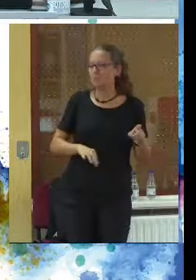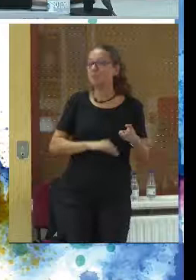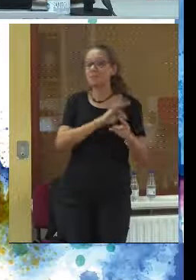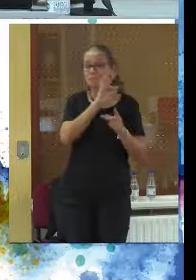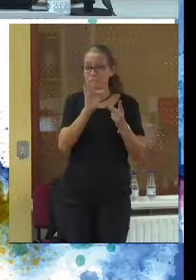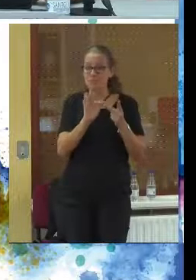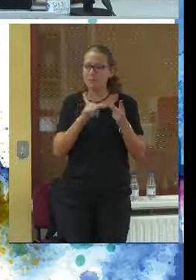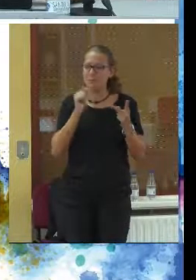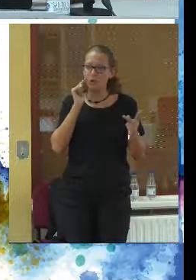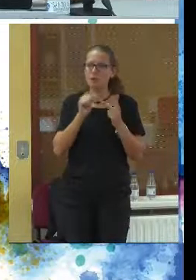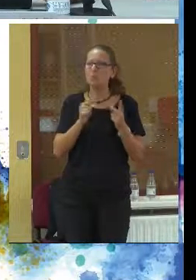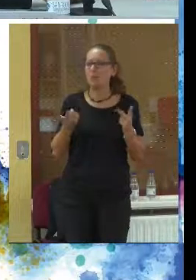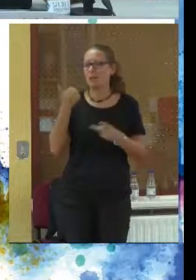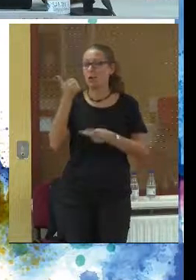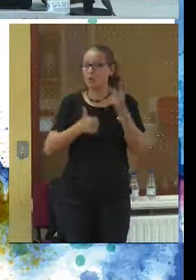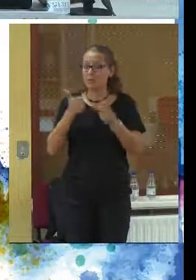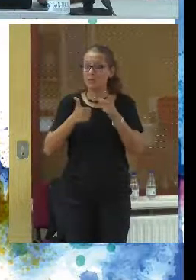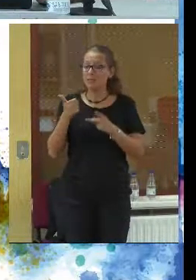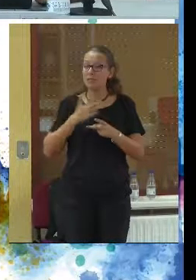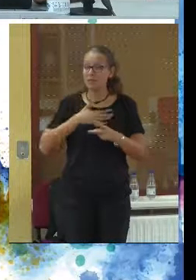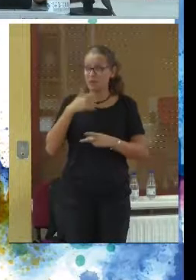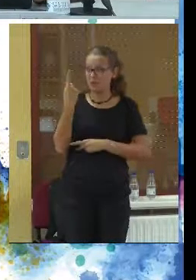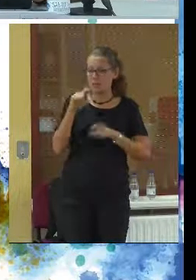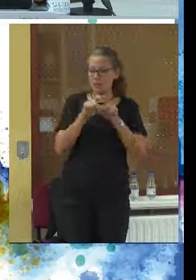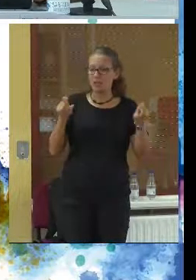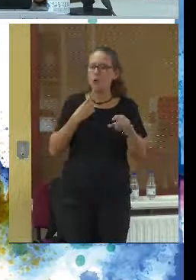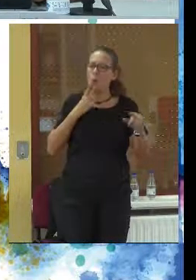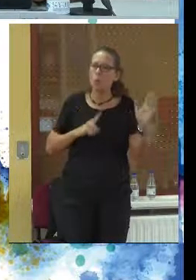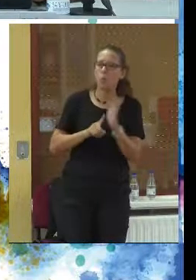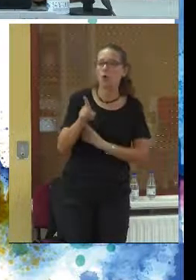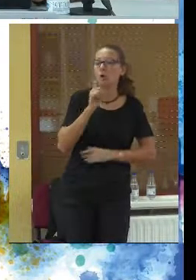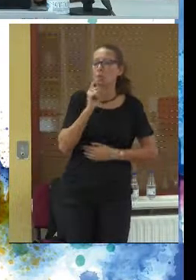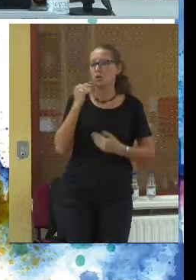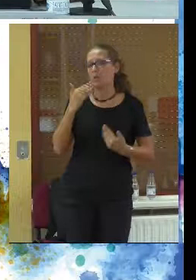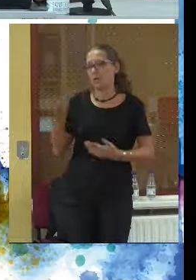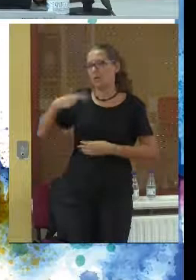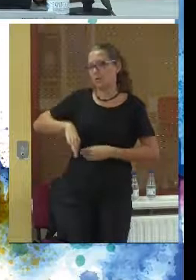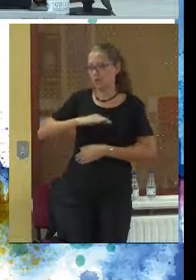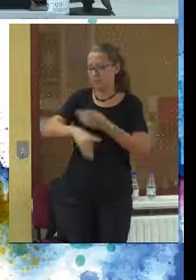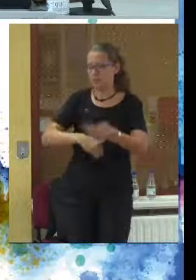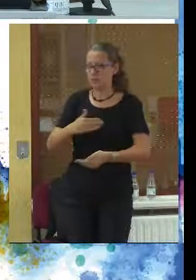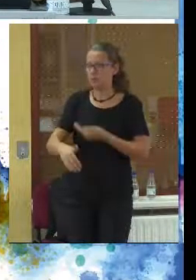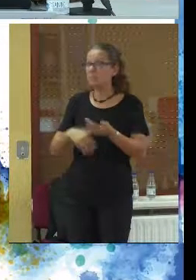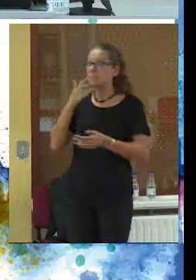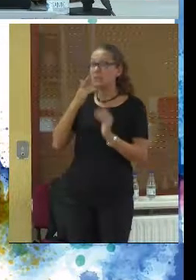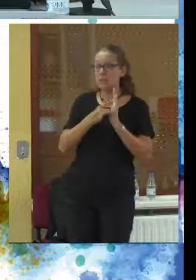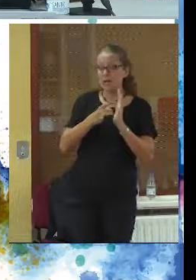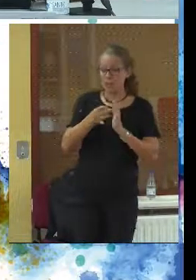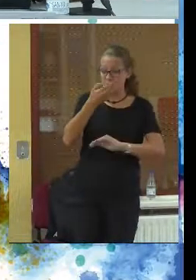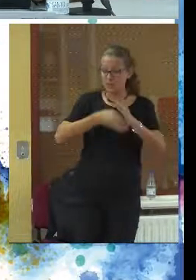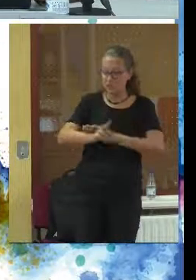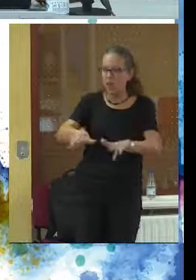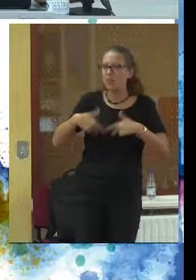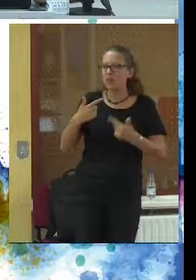to increase competitiveness through professionalization. And if